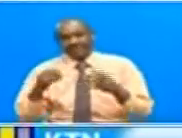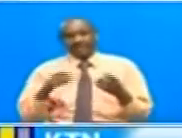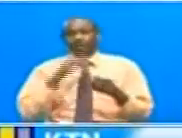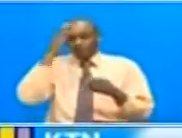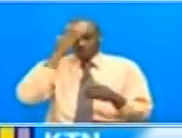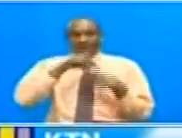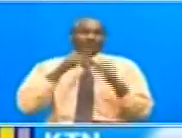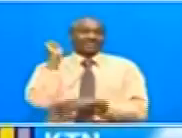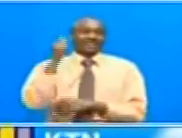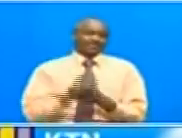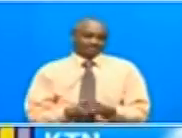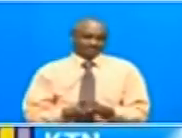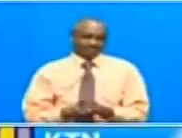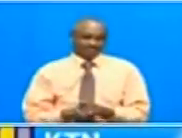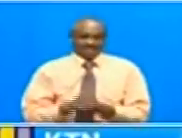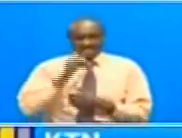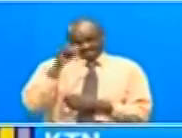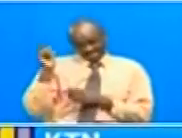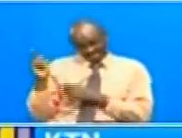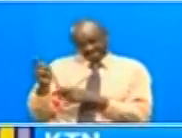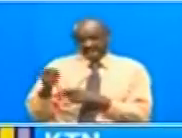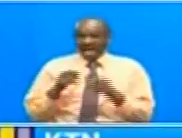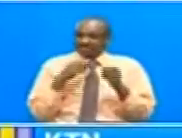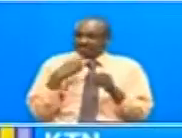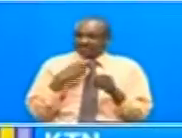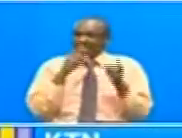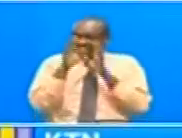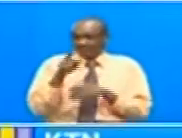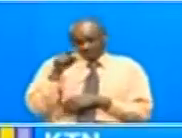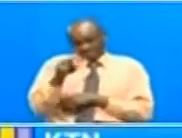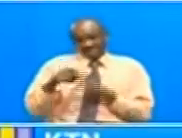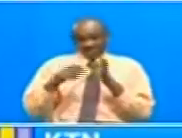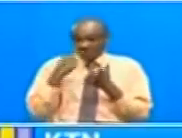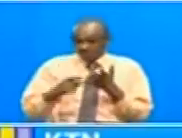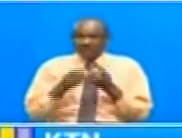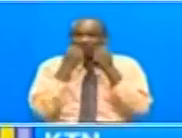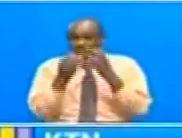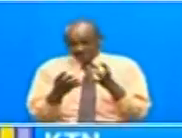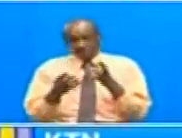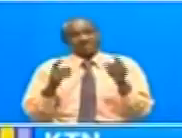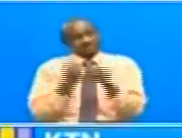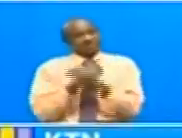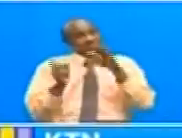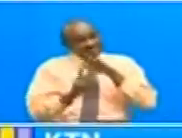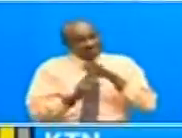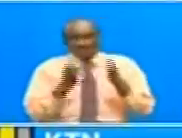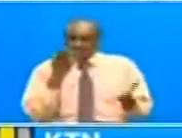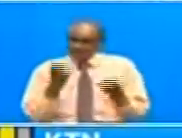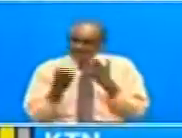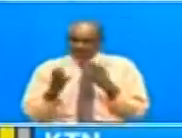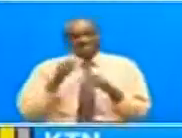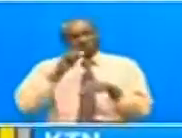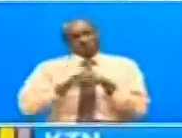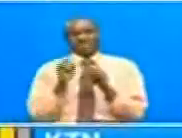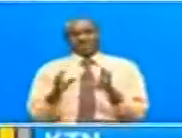Kenya. Infotrak Director Angela Mbido, however, says information in some ministries may have not been